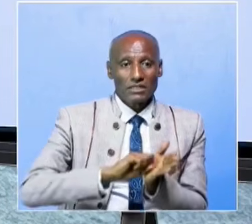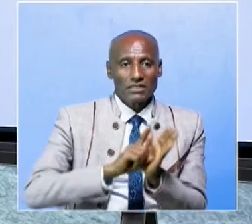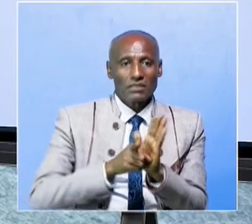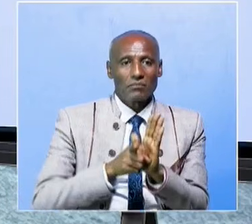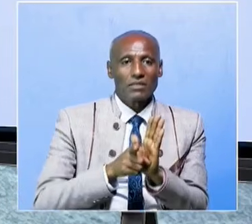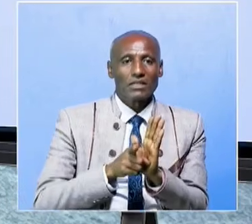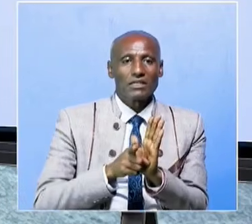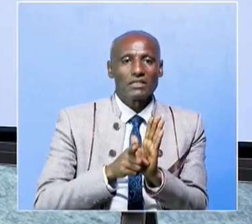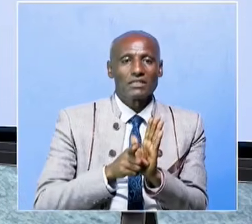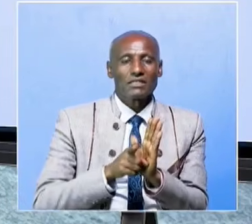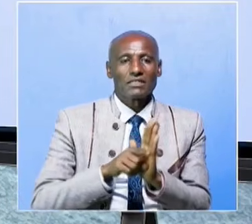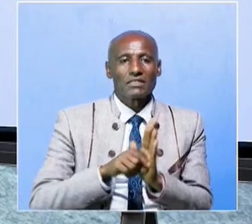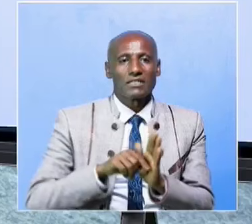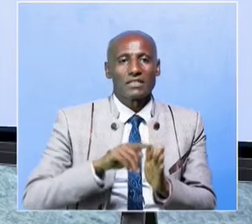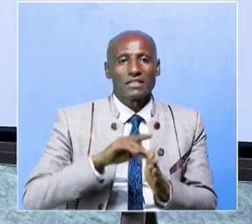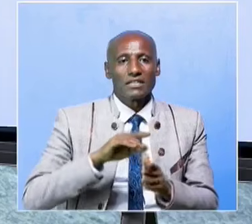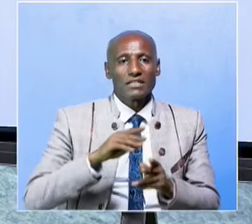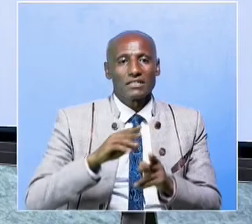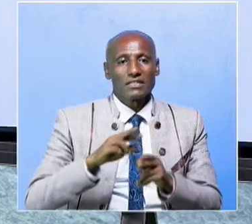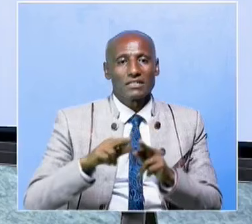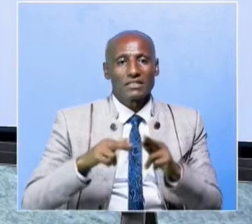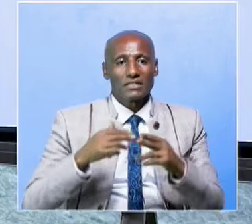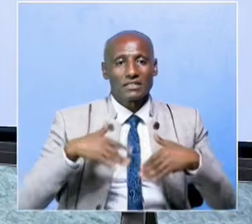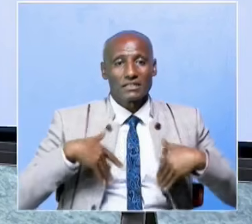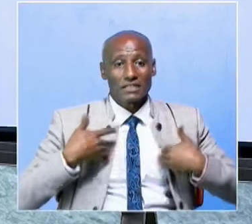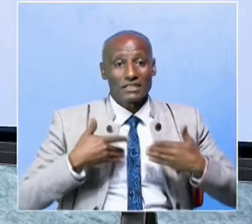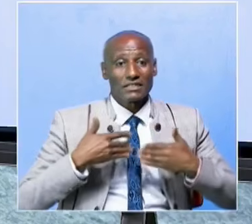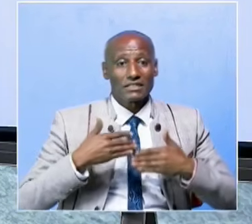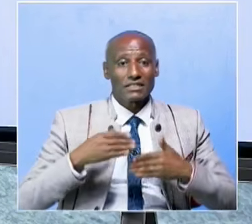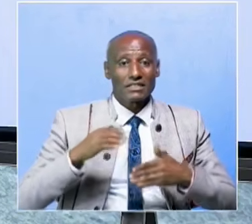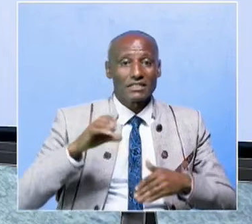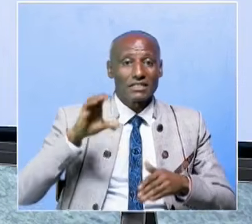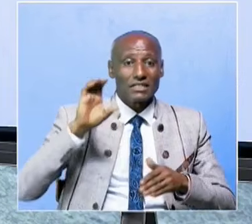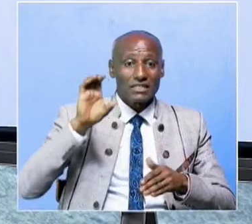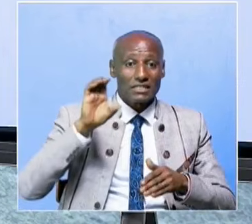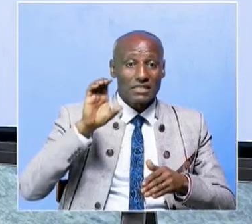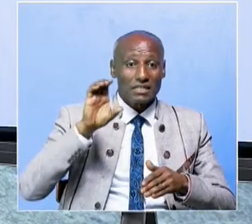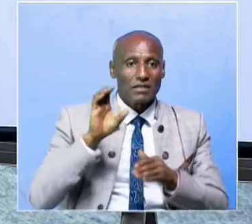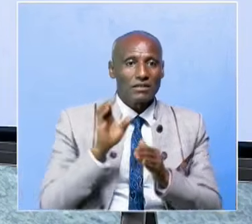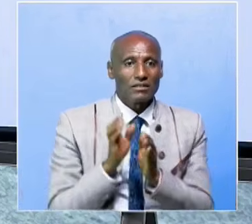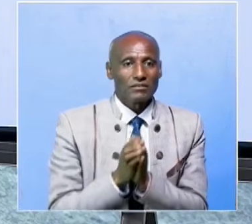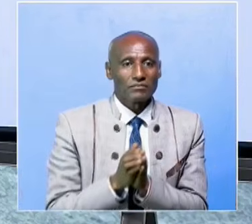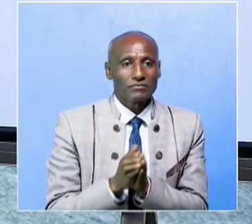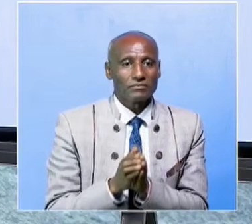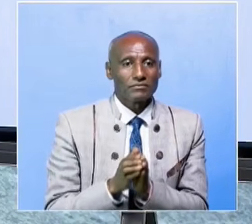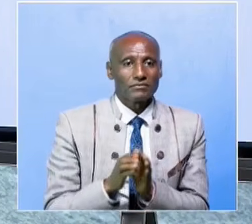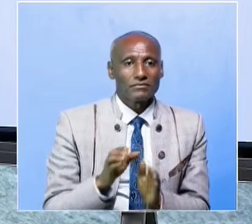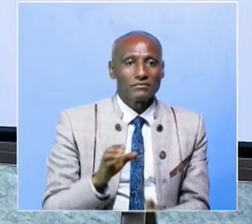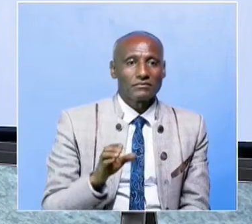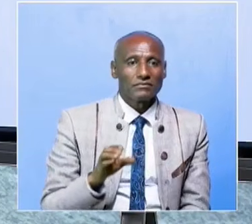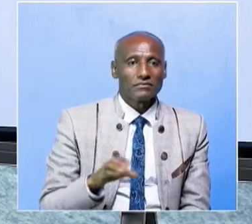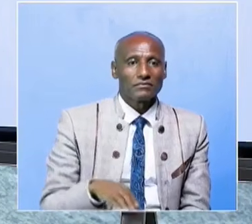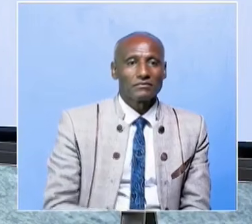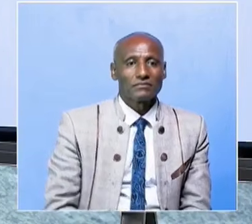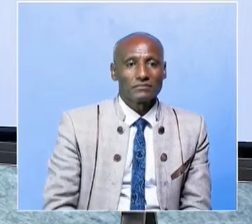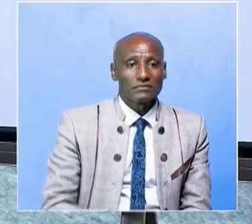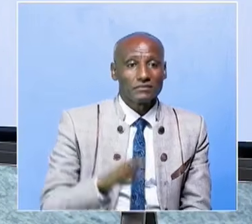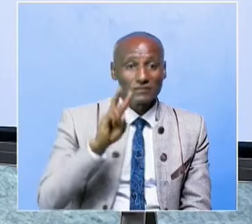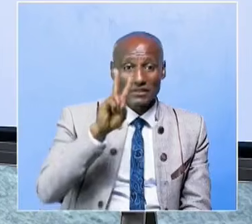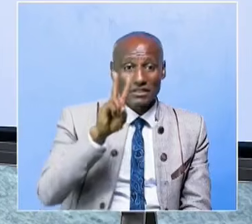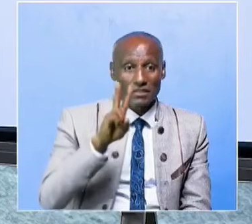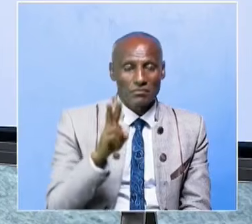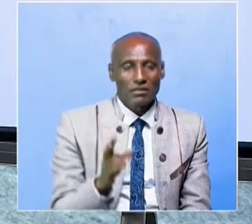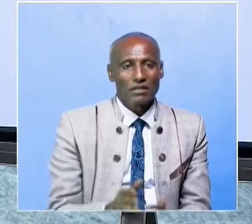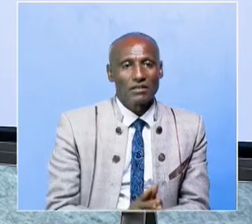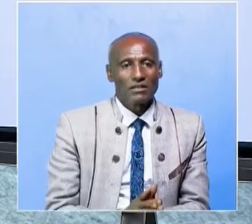a recreational center is the cinema. For example, if you go to the mall, there are cinemas there where you can